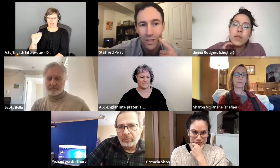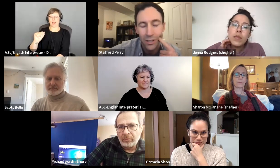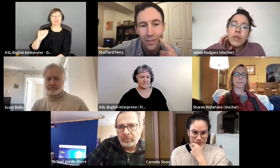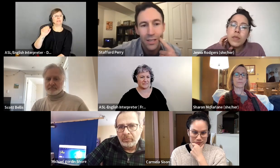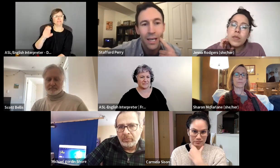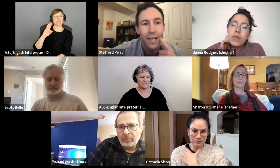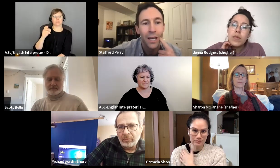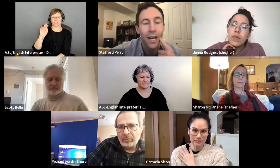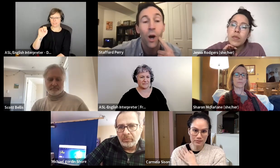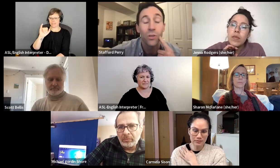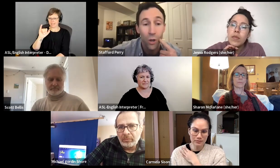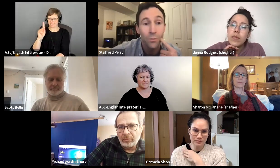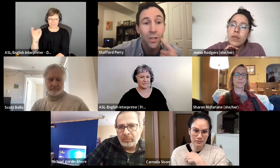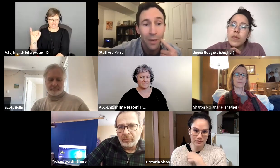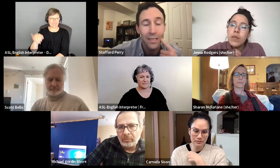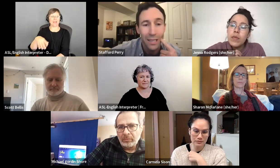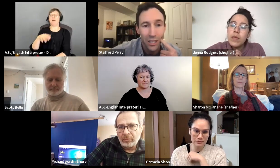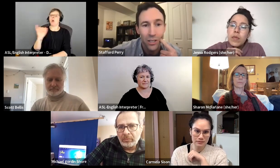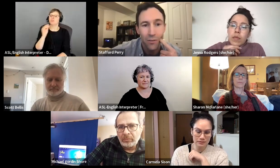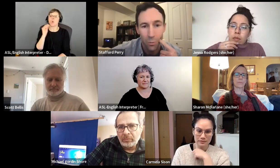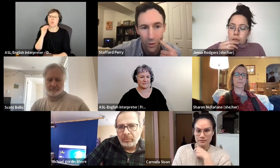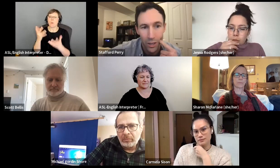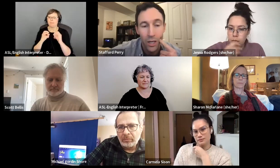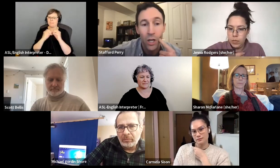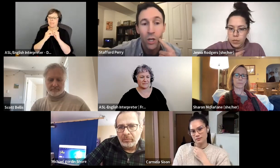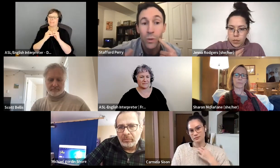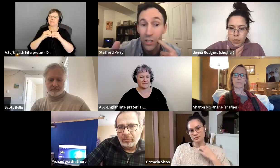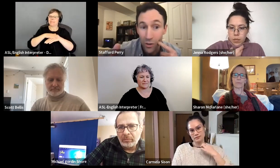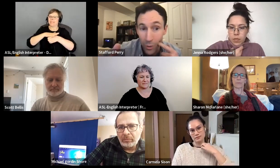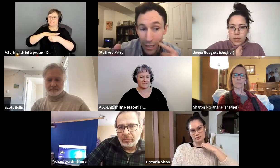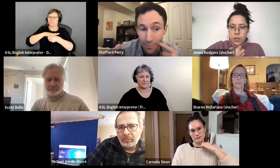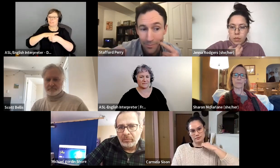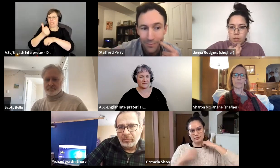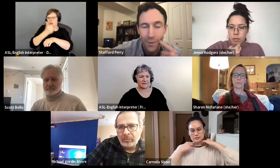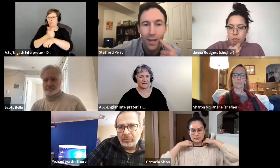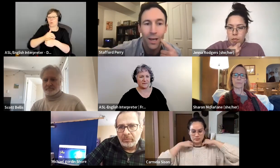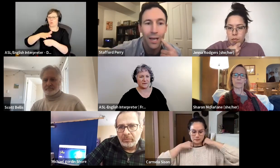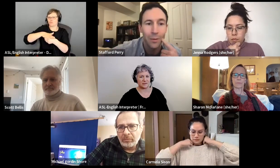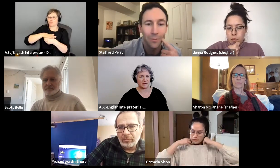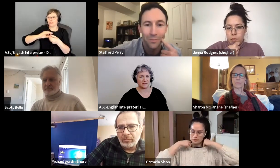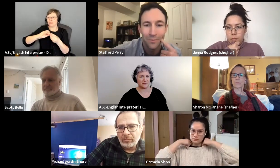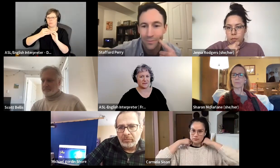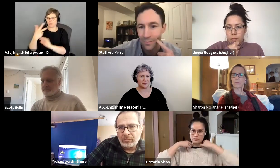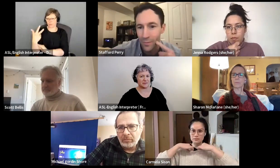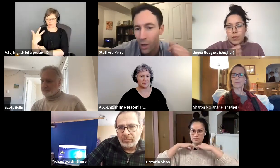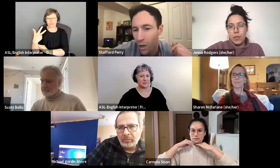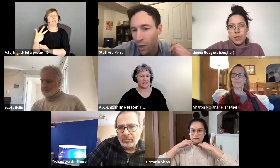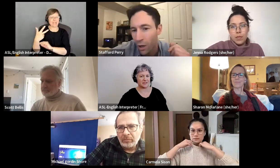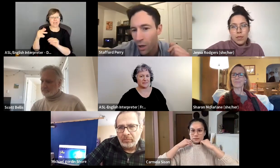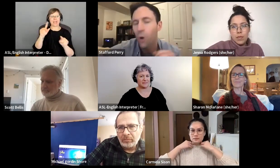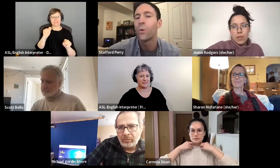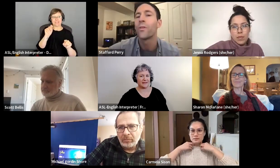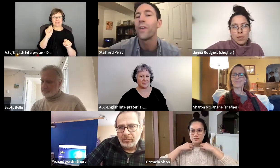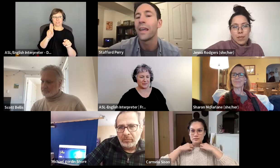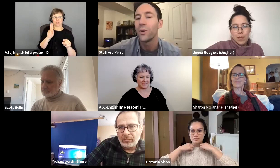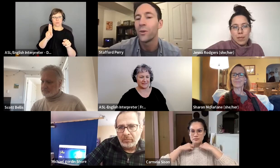Wesley First Nations, also home to the Métis Nation of Alberta, Region 3. If you could just pause for the interpreters, we'll catch